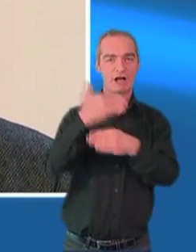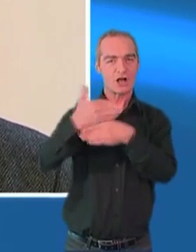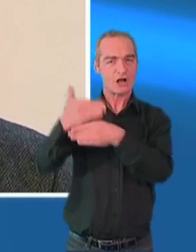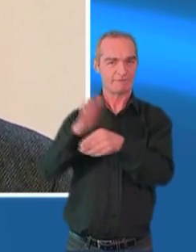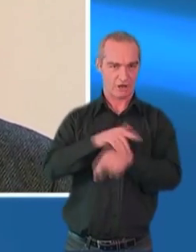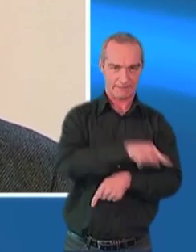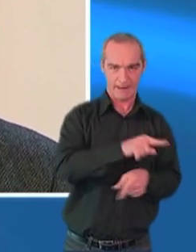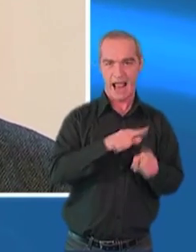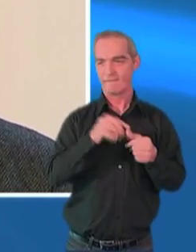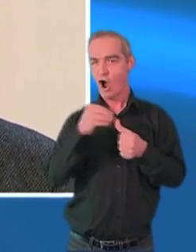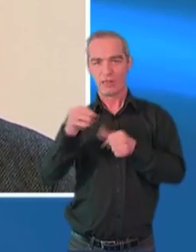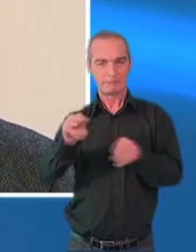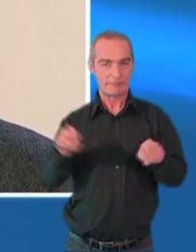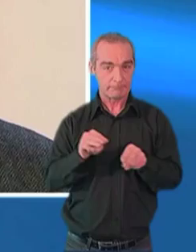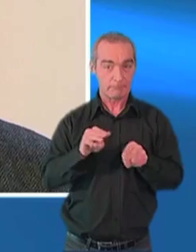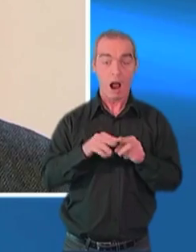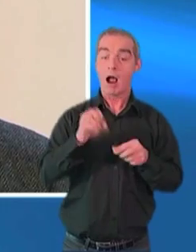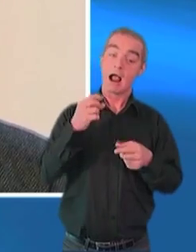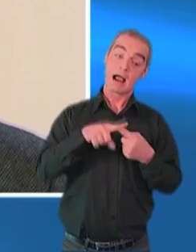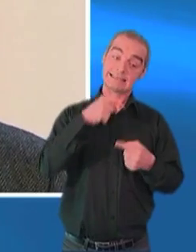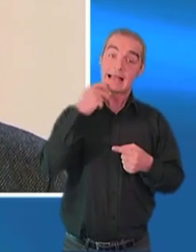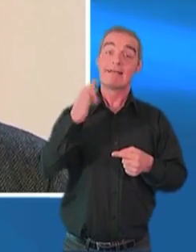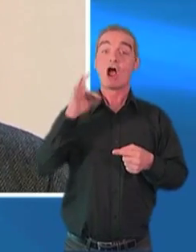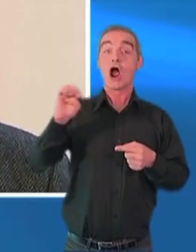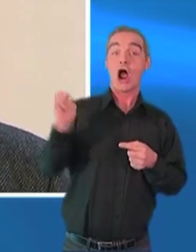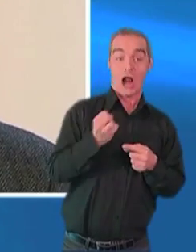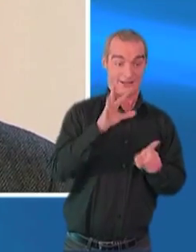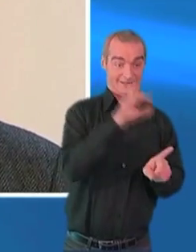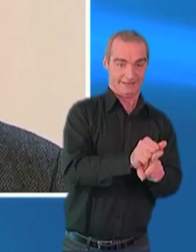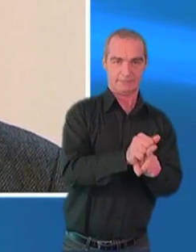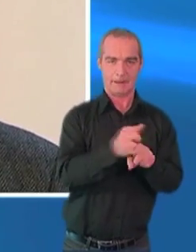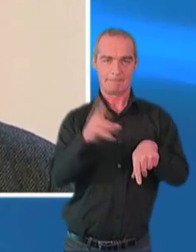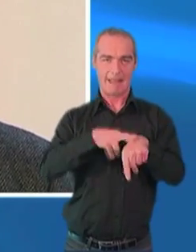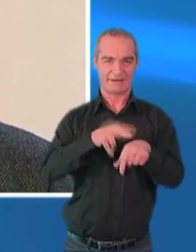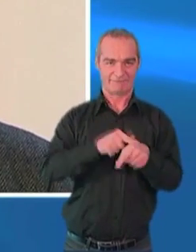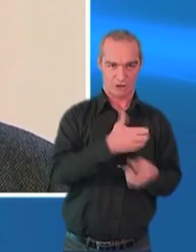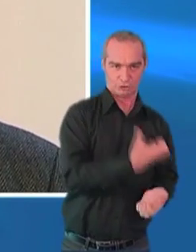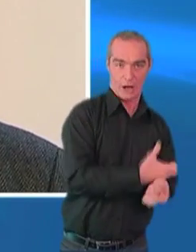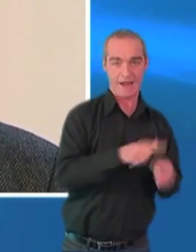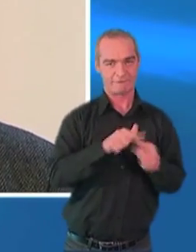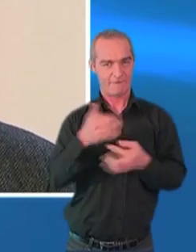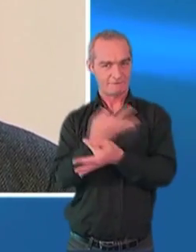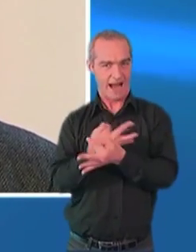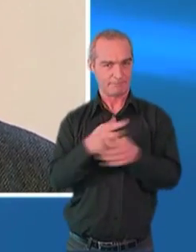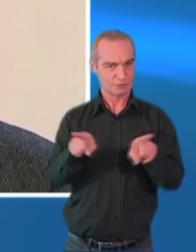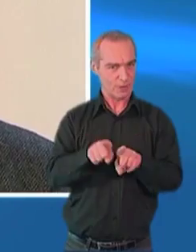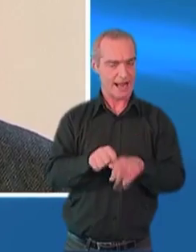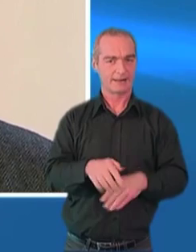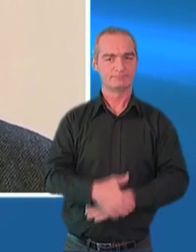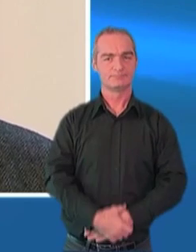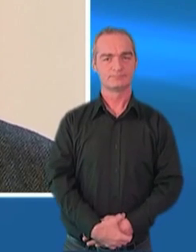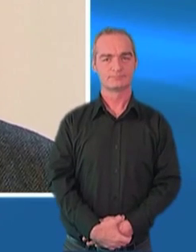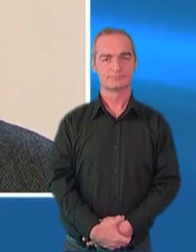overcome the barriers that deafness puts in his or her way. And the earlier, really, it's absolutely vital to say the